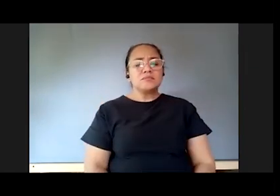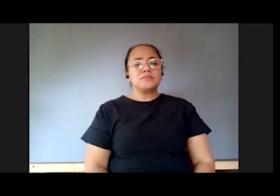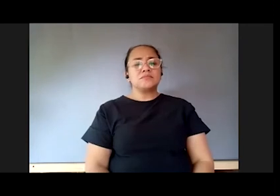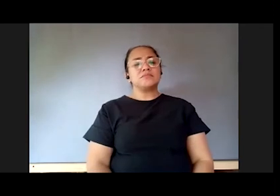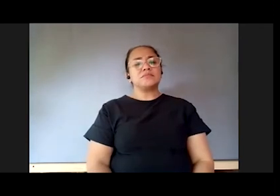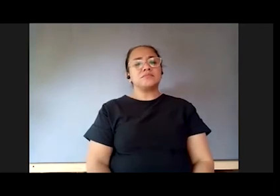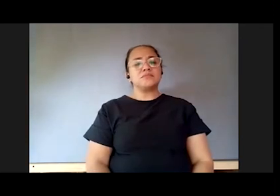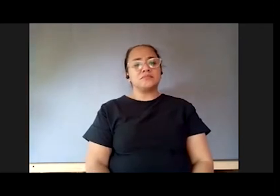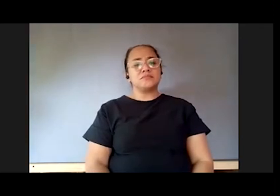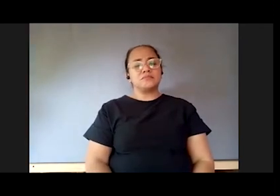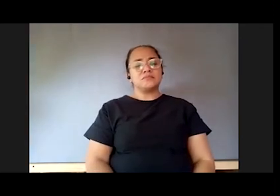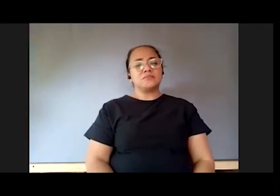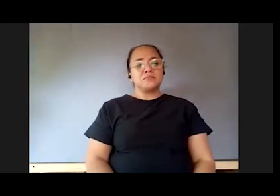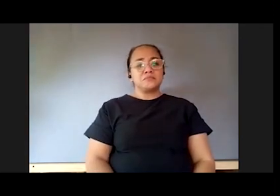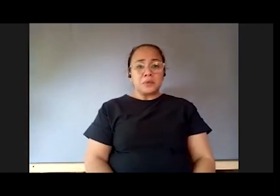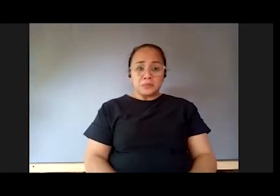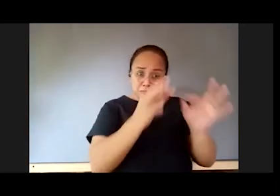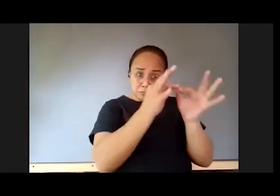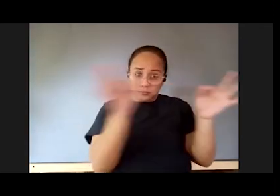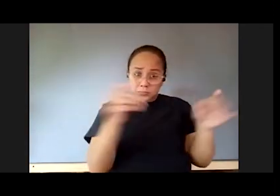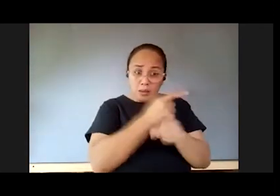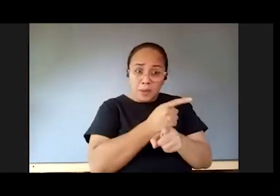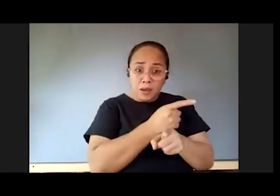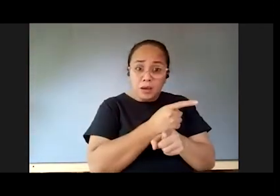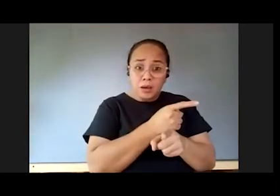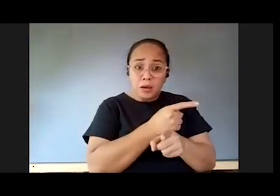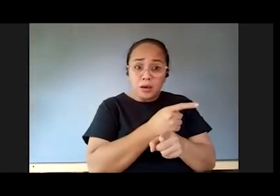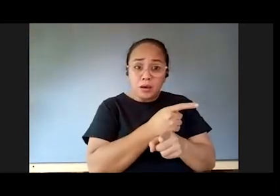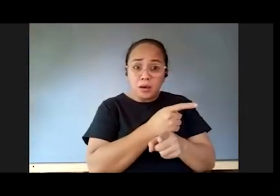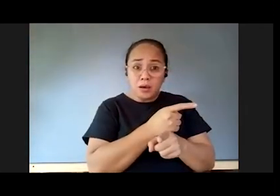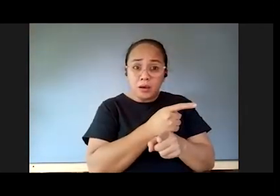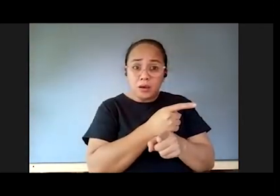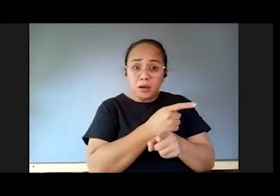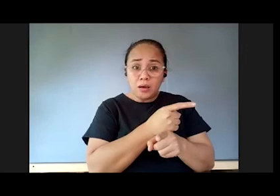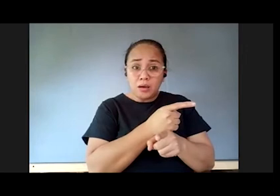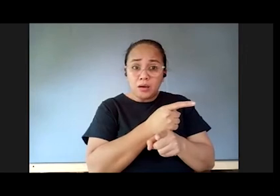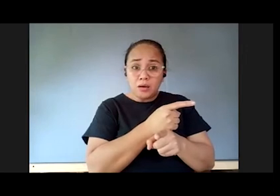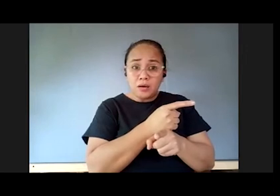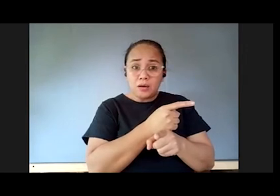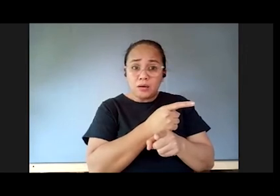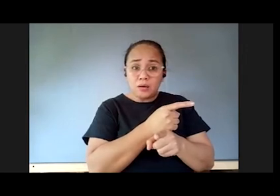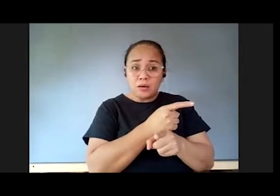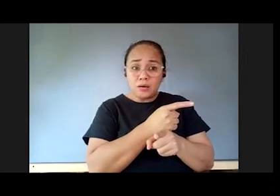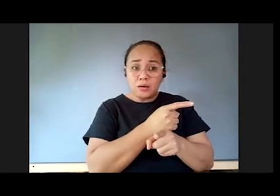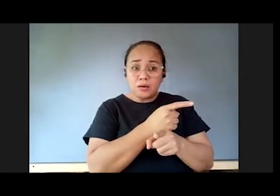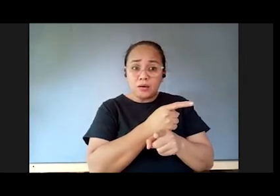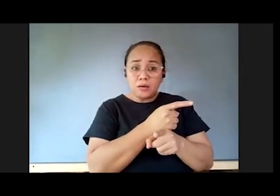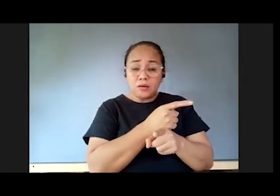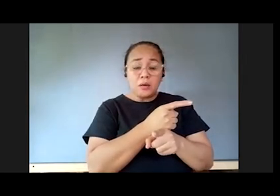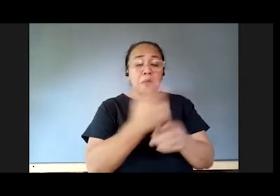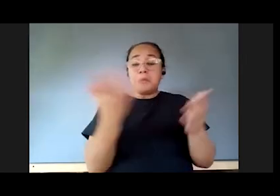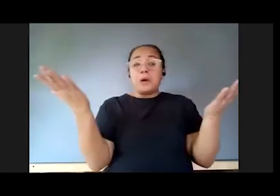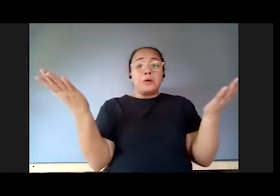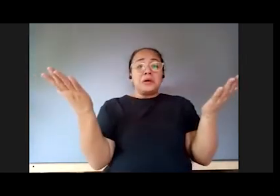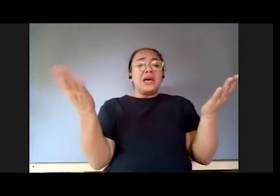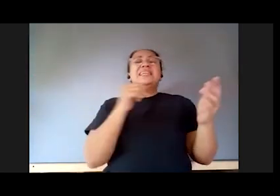So is that sentence correct? So I think we have to have had then. Renz is Well, no, saying. you don't have to